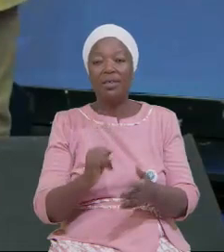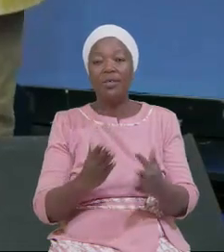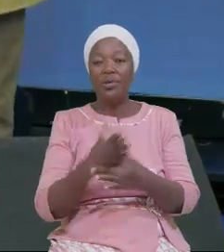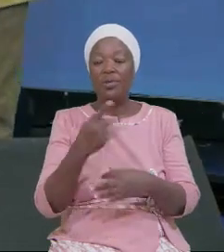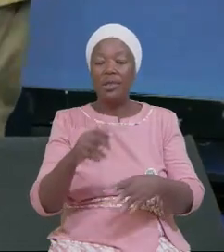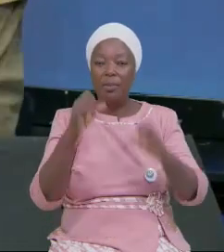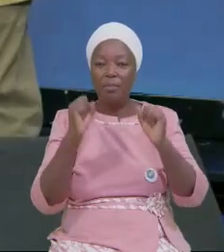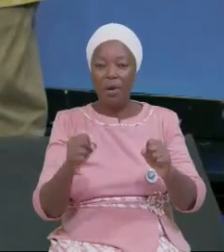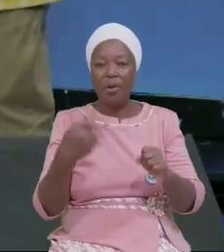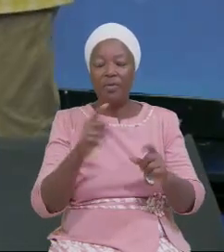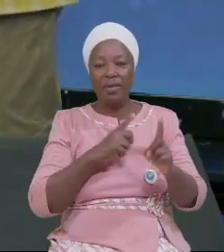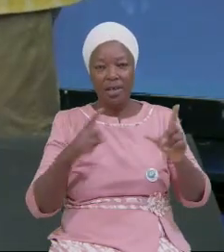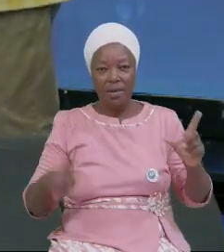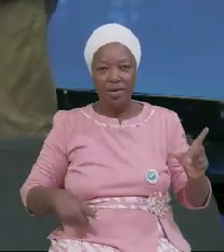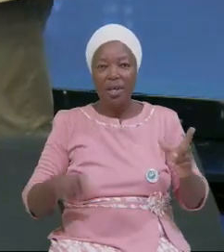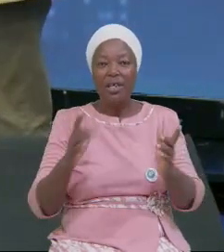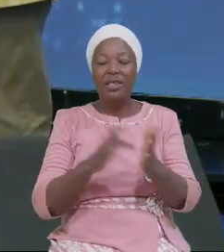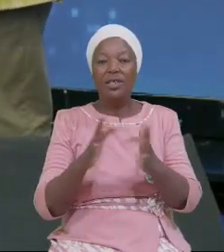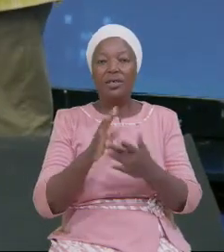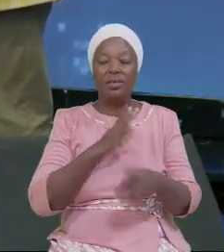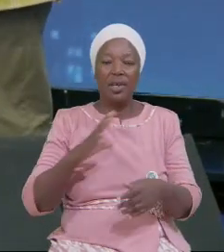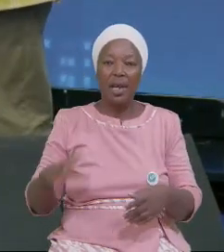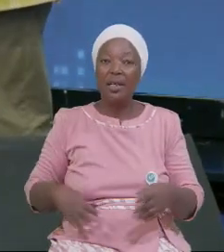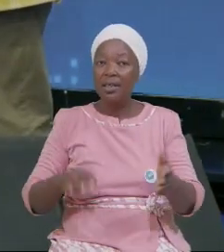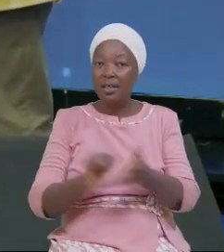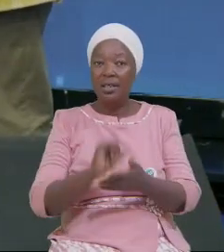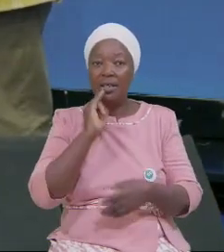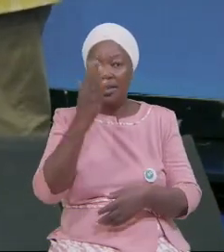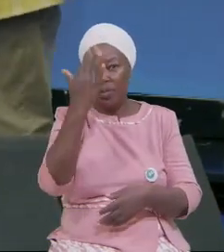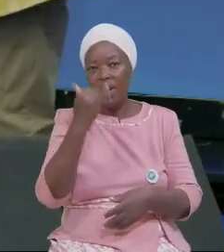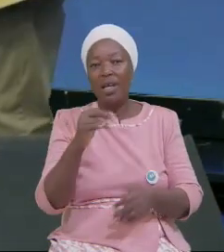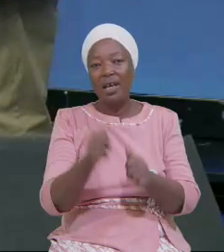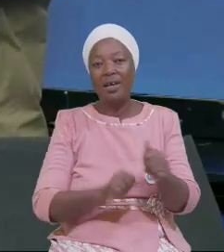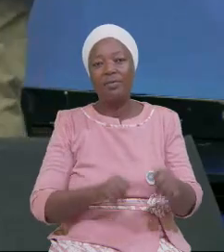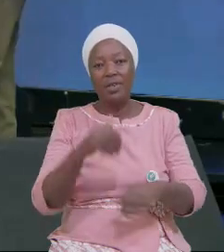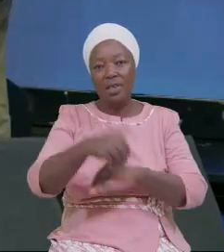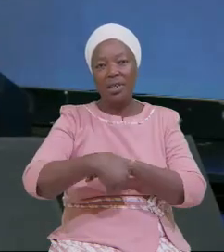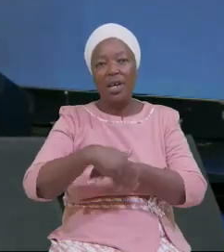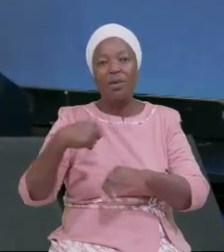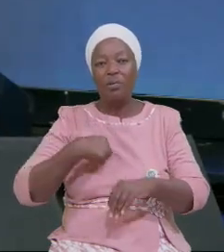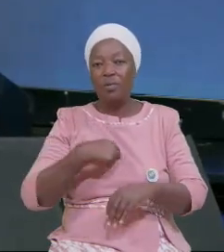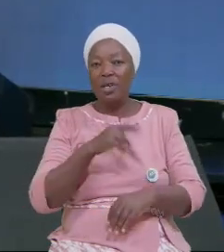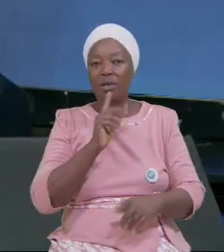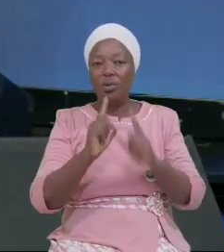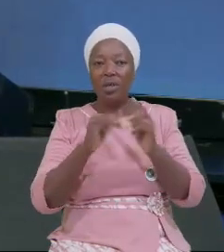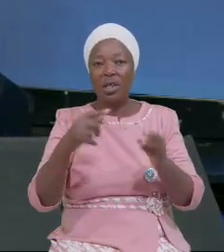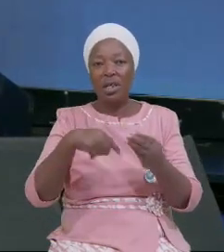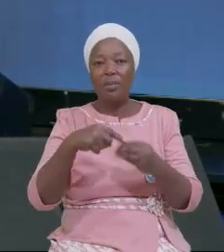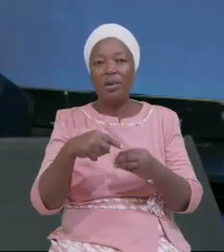the Lord Jesus Christ. That's why every night we're talking